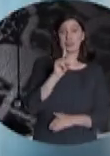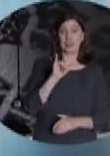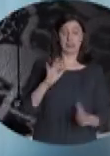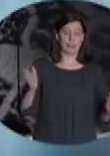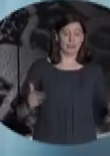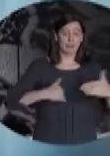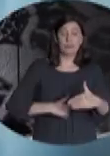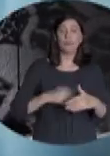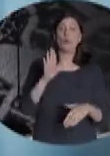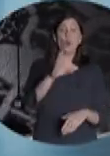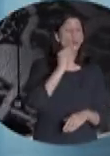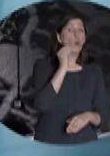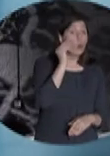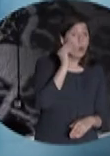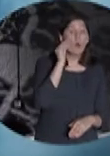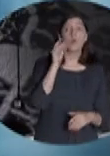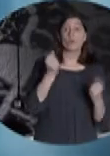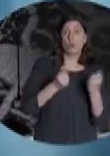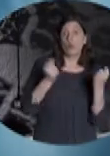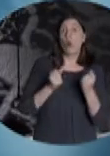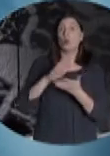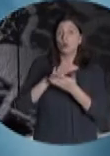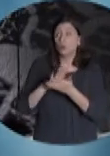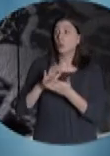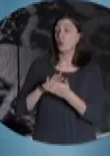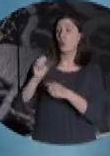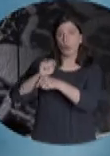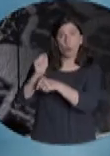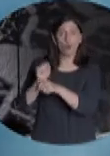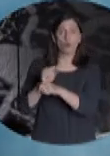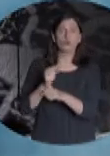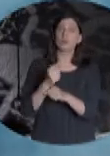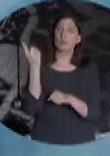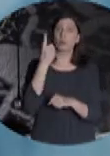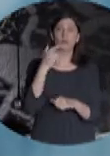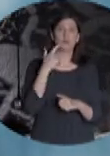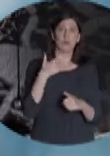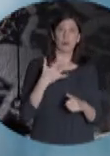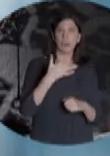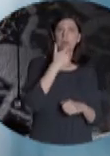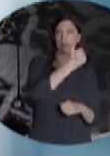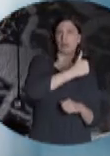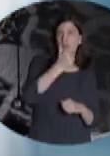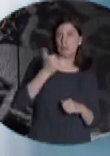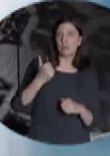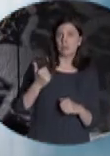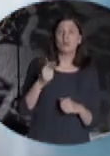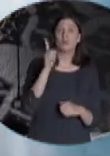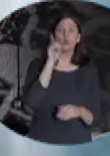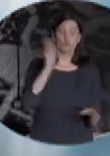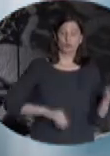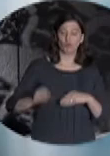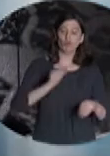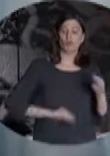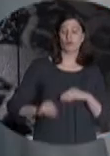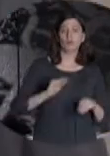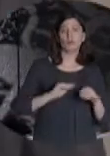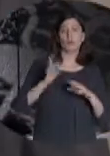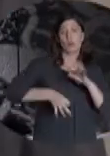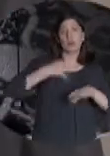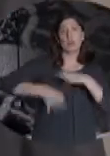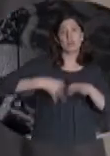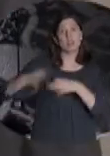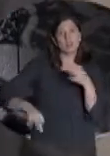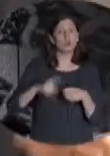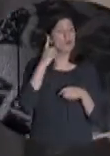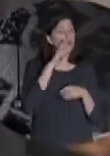home, in your car, in your work, at your school, places that you go regularly. And you should, throughout the year, kind of update what the materials are in that kit. In